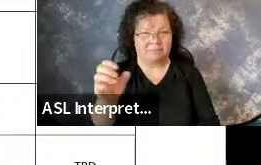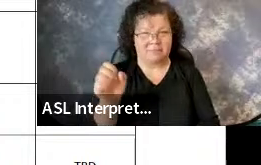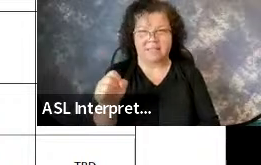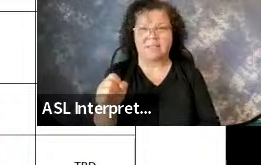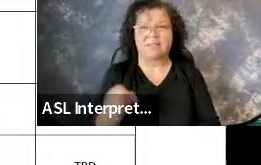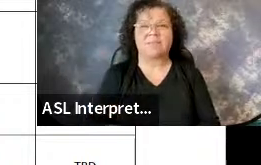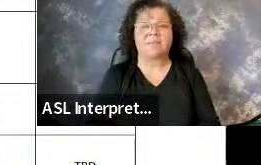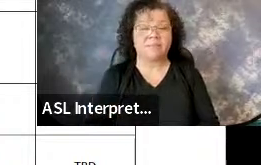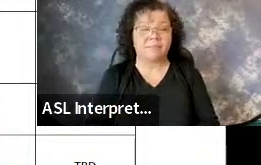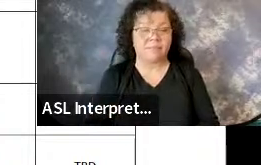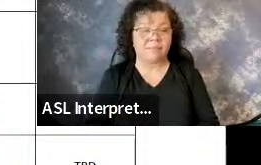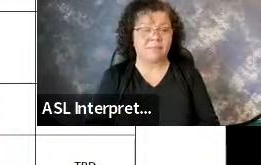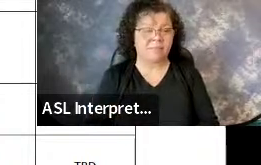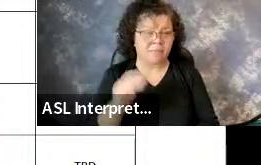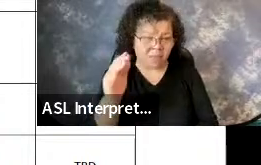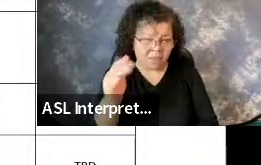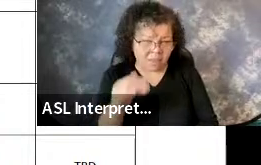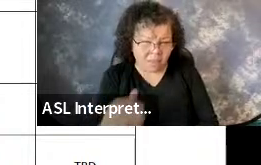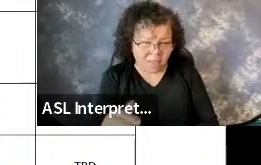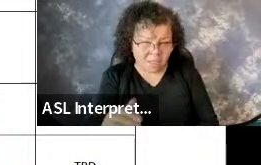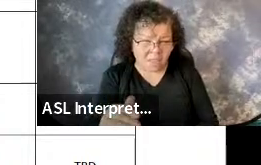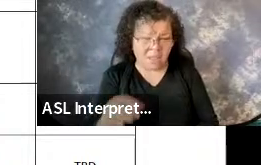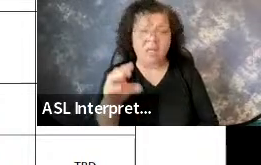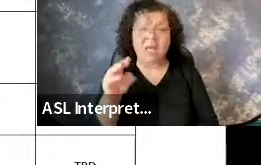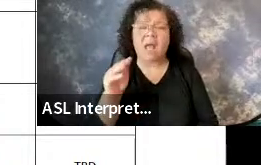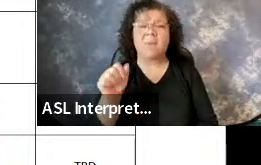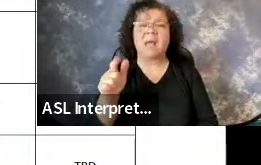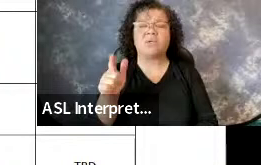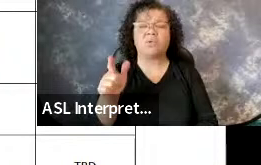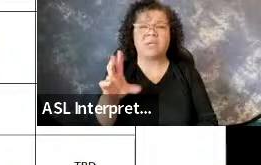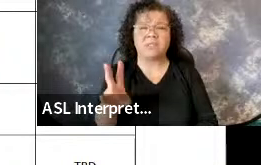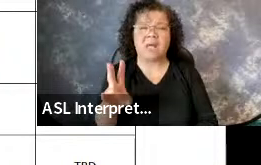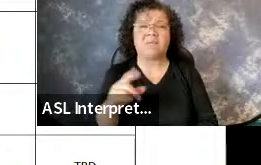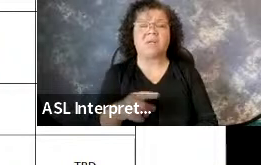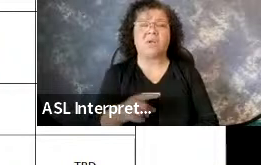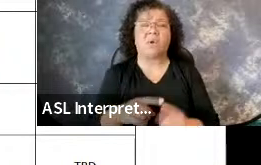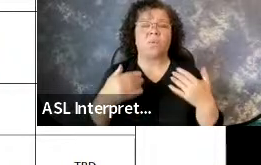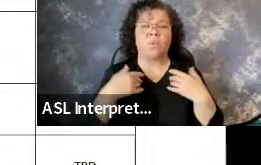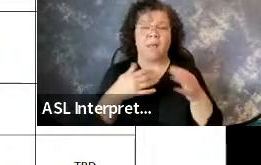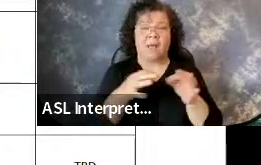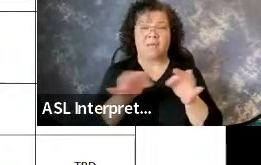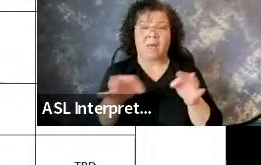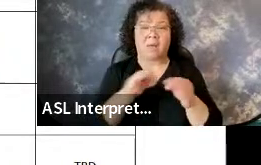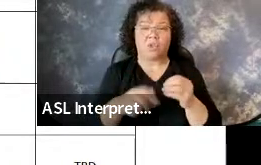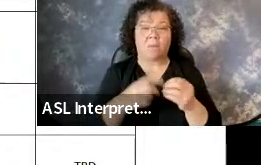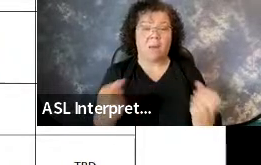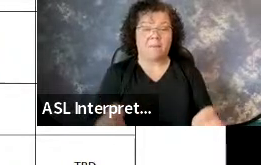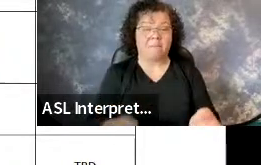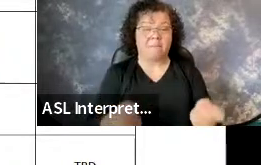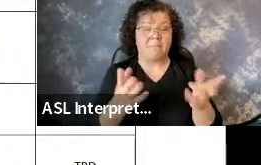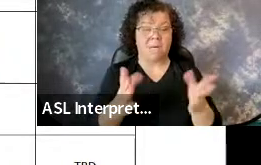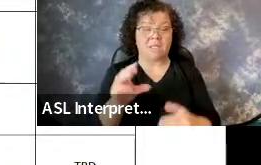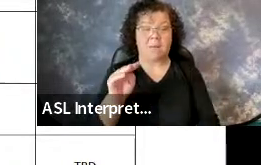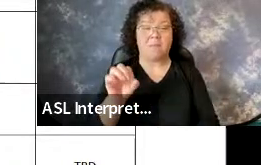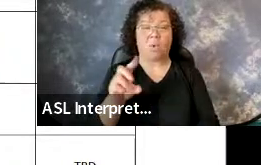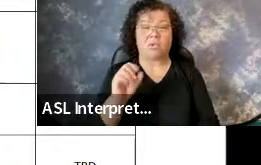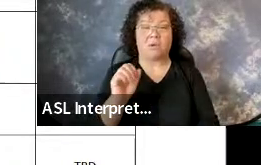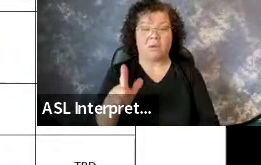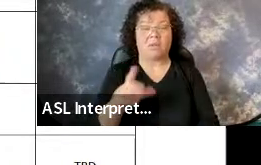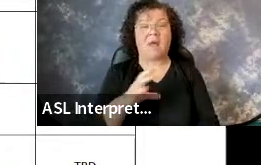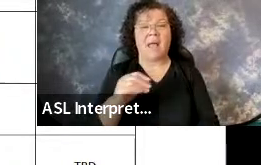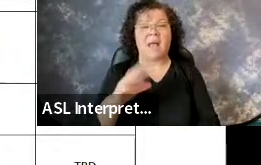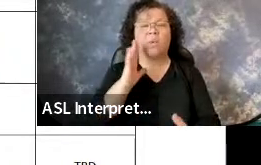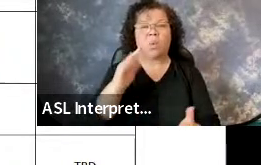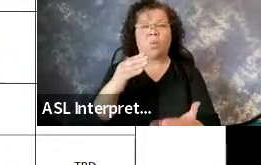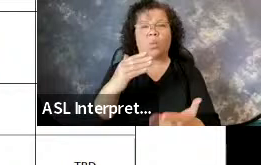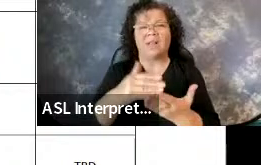And then on 27, we had some language around multimodal, and we'll go back and list out scooters, all the